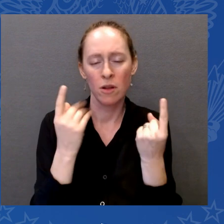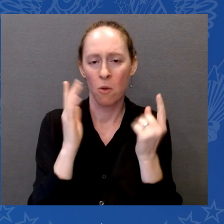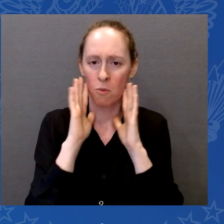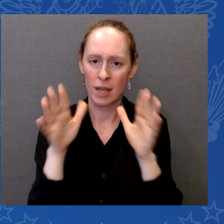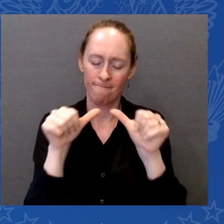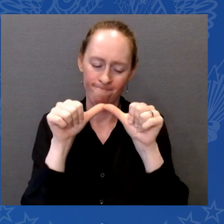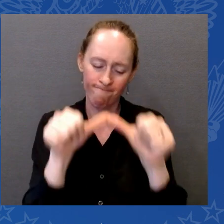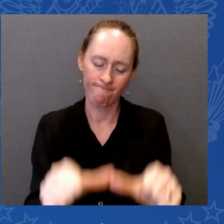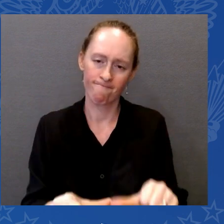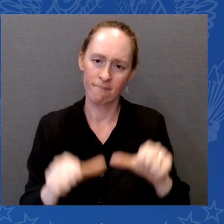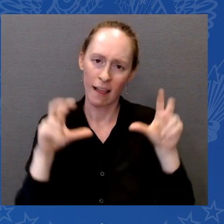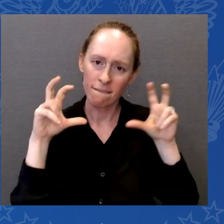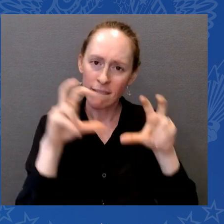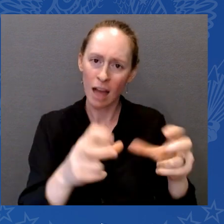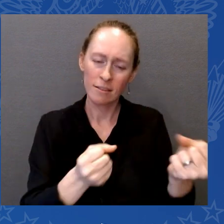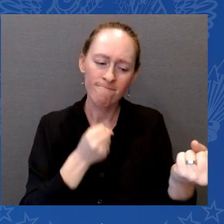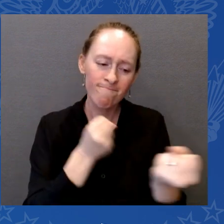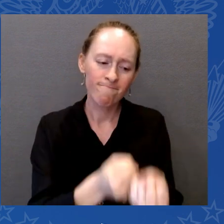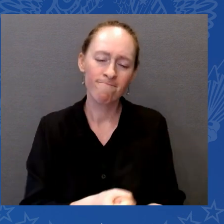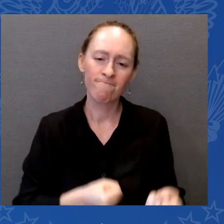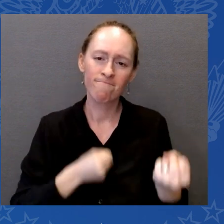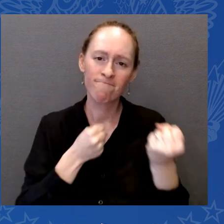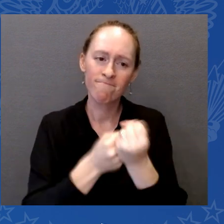Simple reason for that.